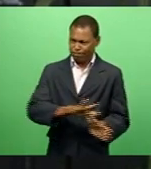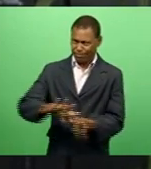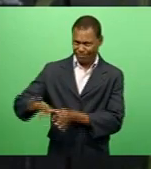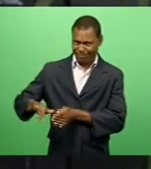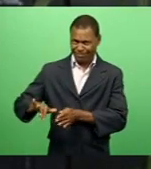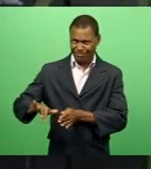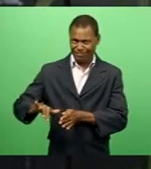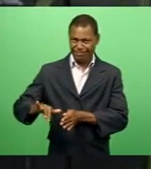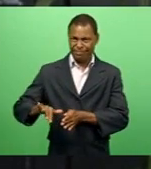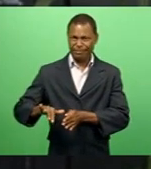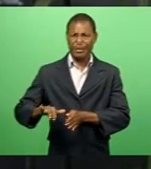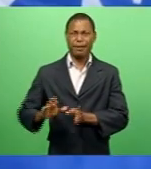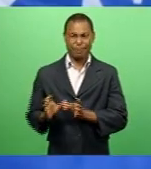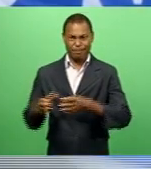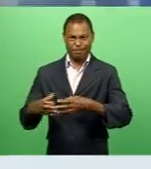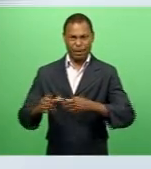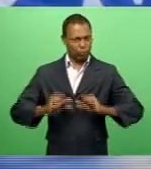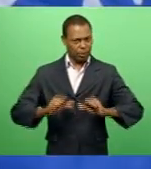president.